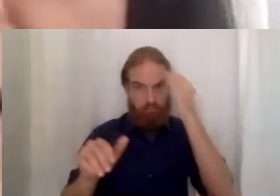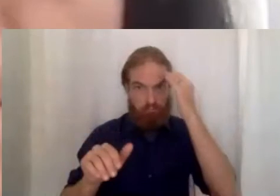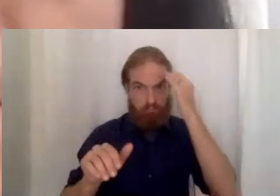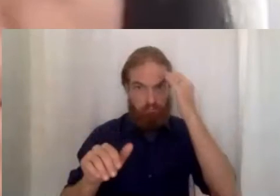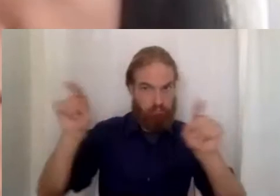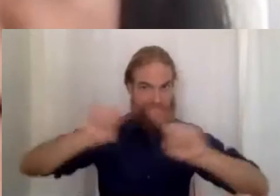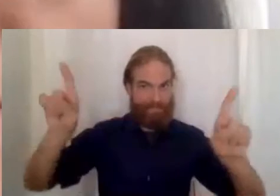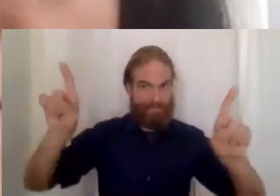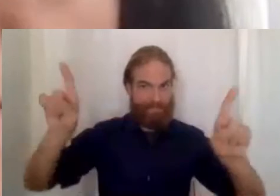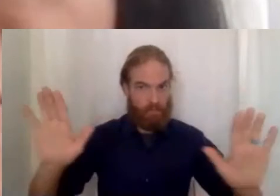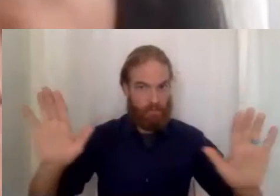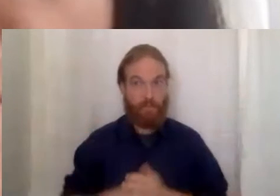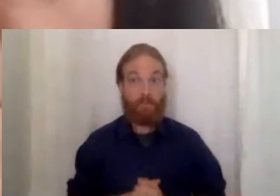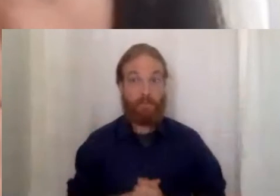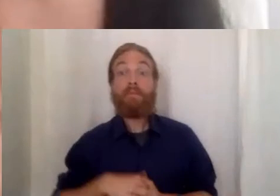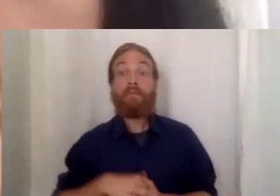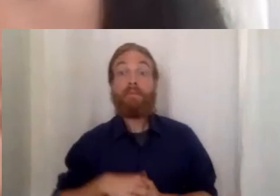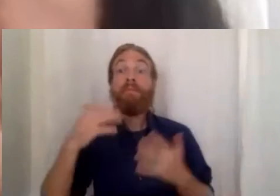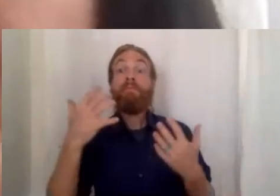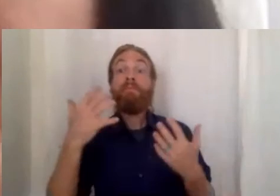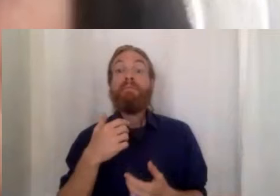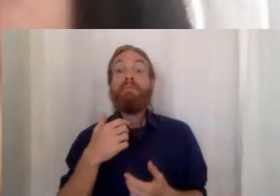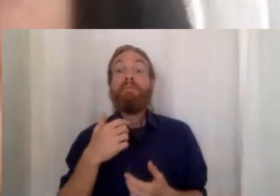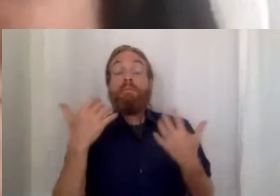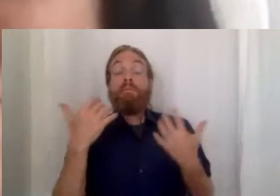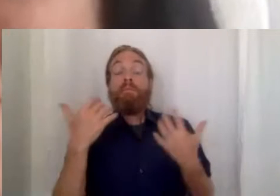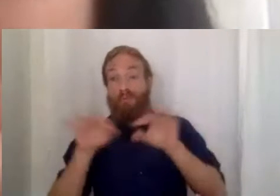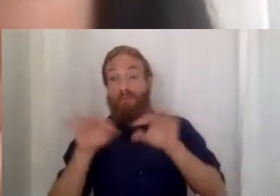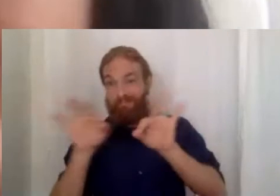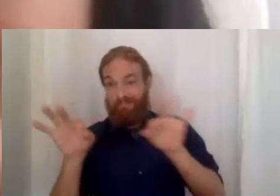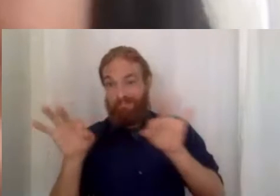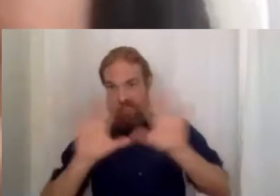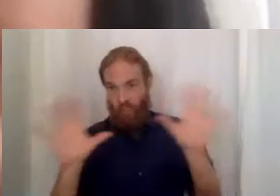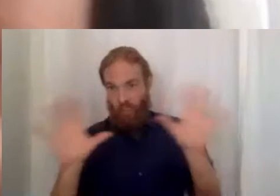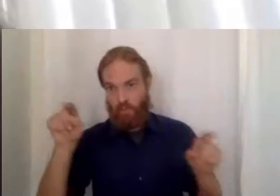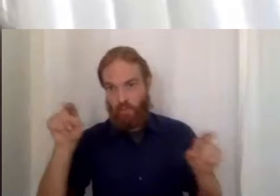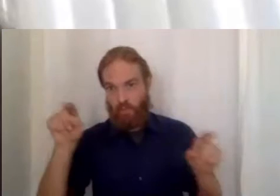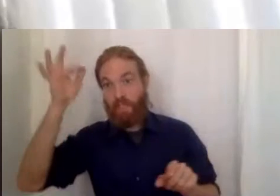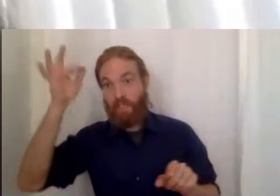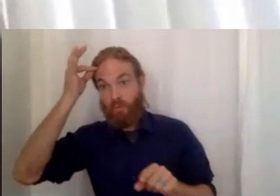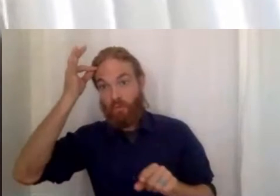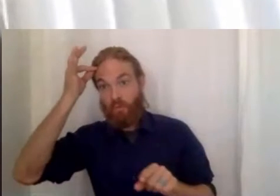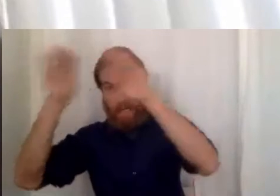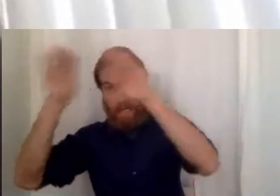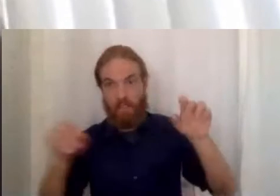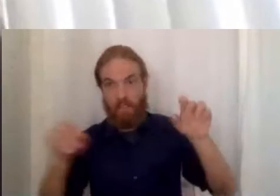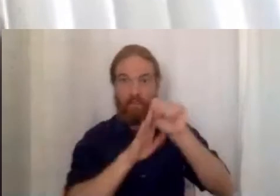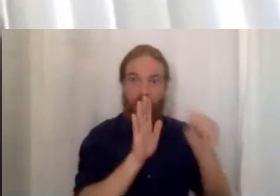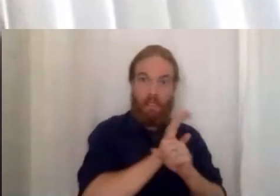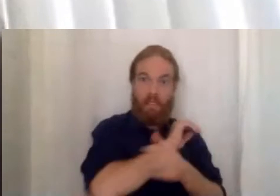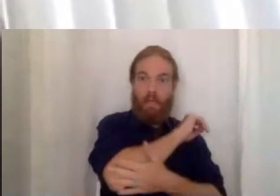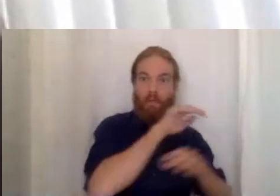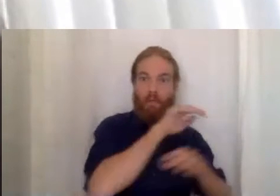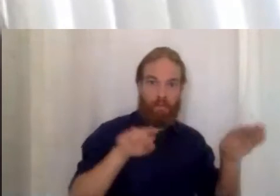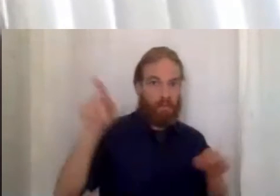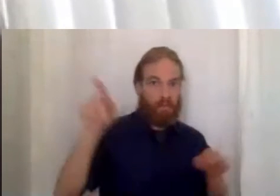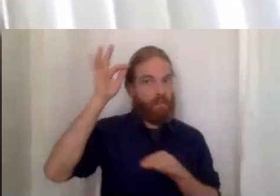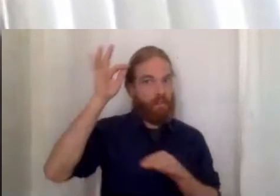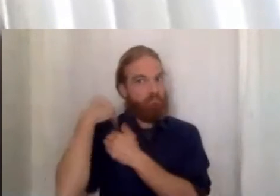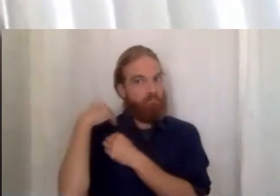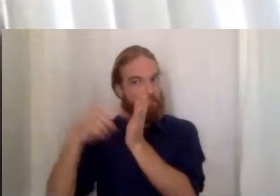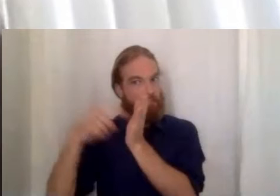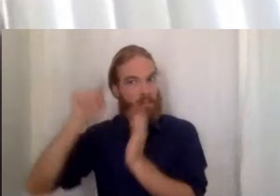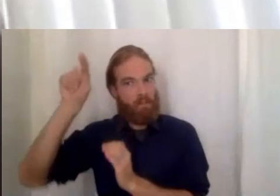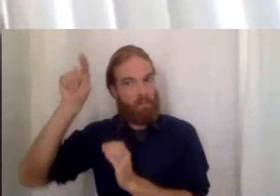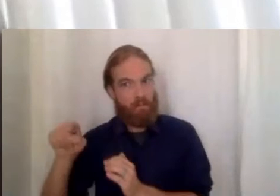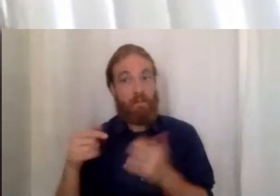perfectly. Part of the issue is we don't know what the final rules are going to look like, so it's hard to know